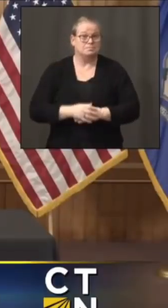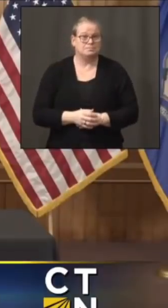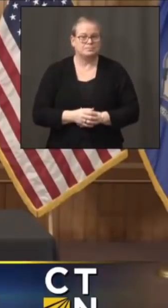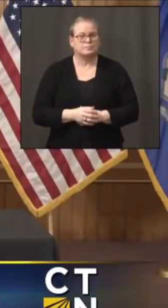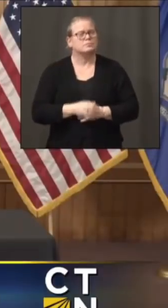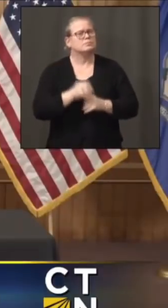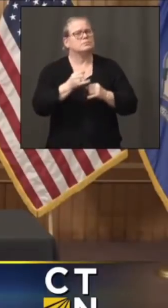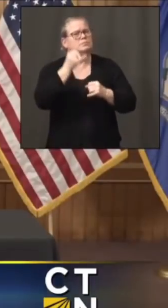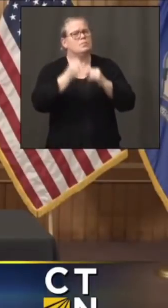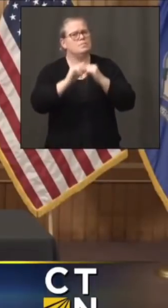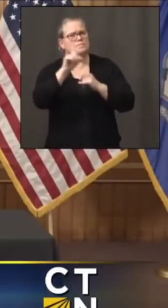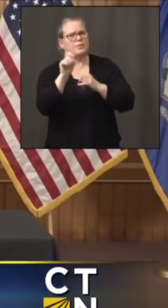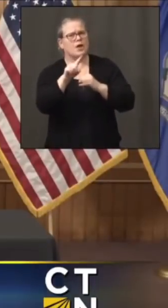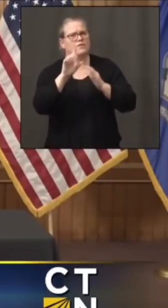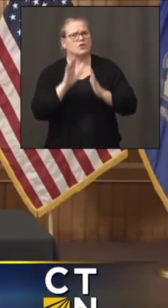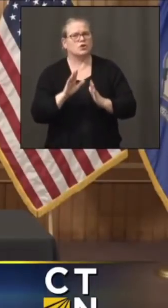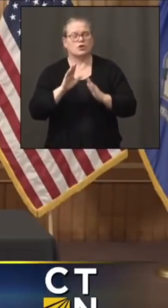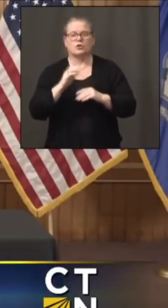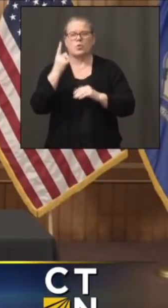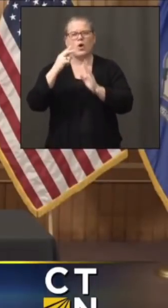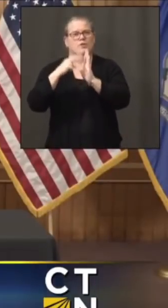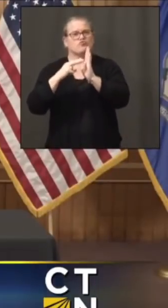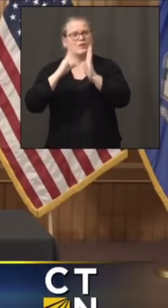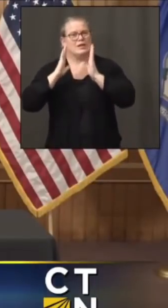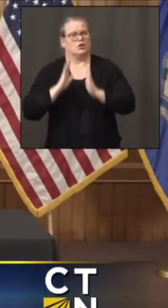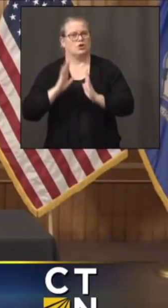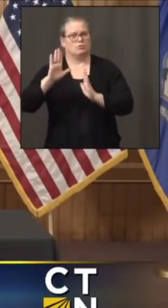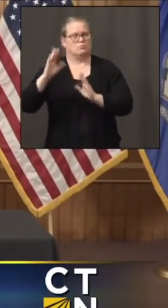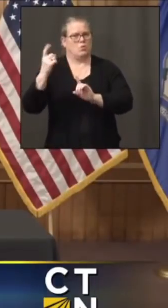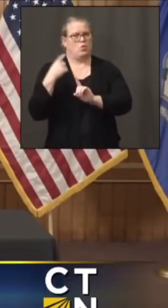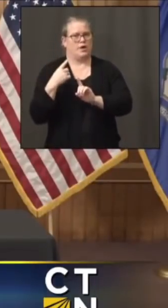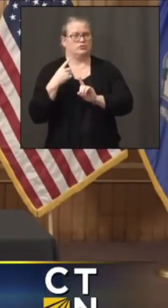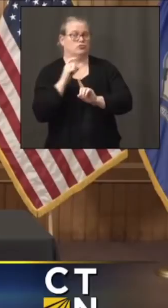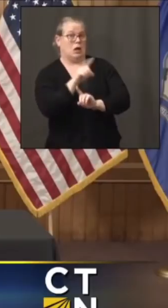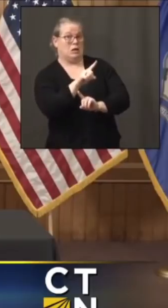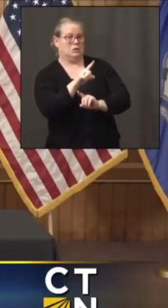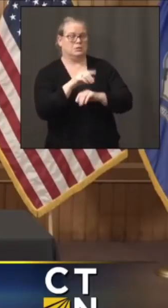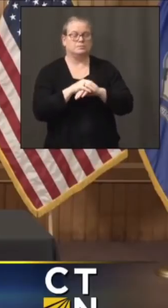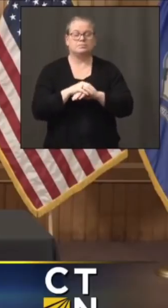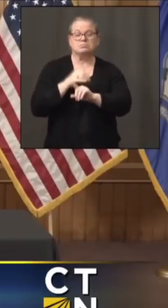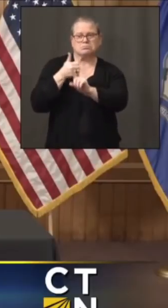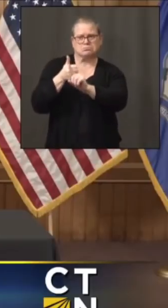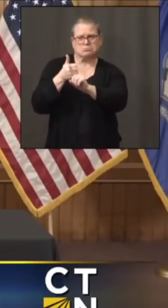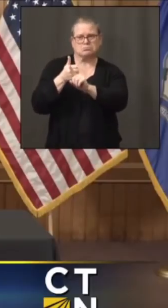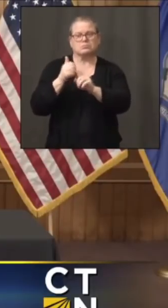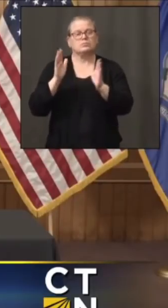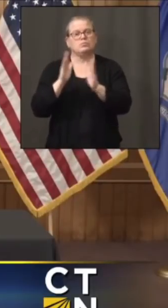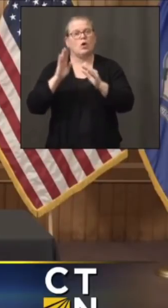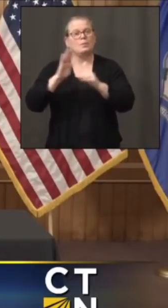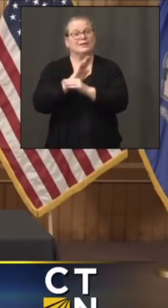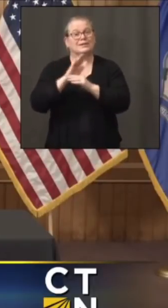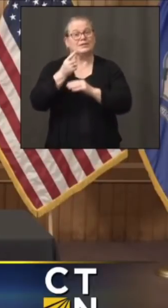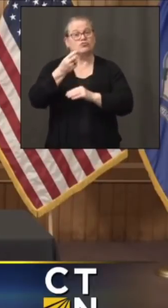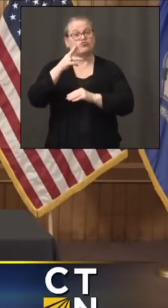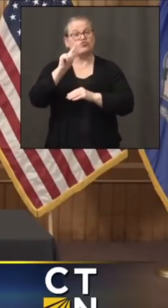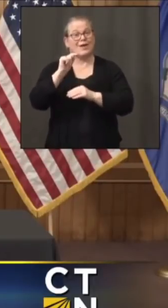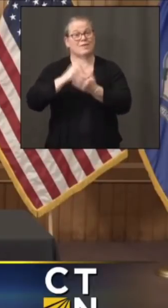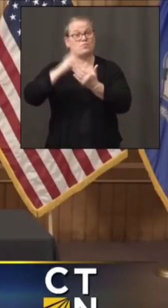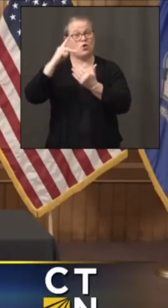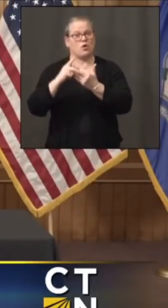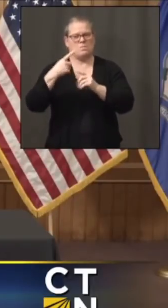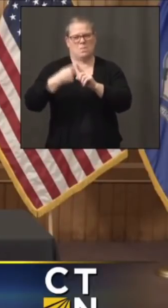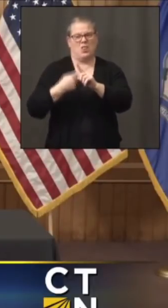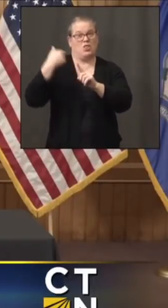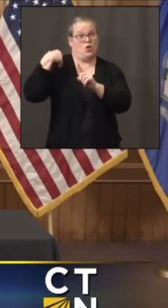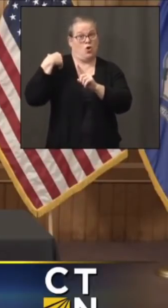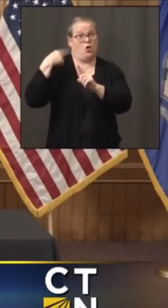reader question. He applied for a small business grant program about a month ago and hasn't heard anything. Is there